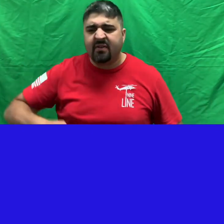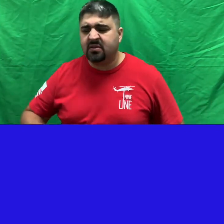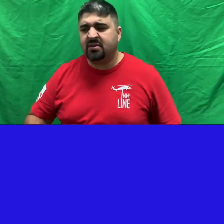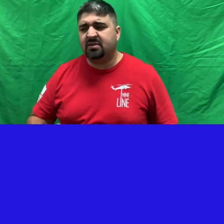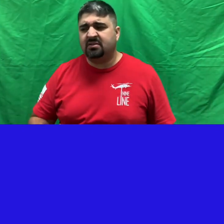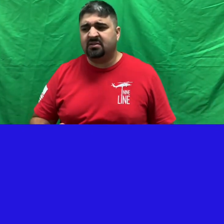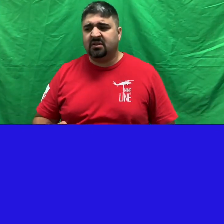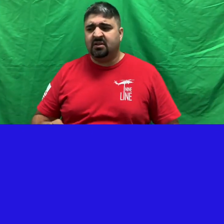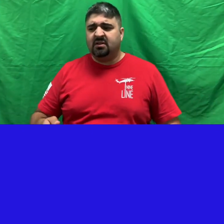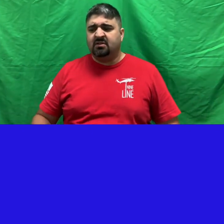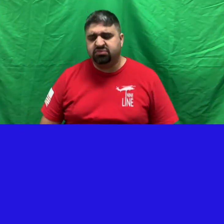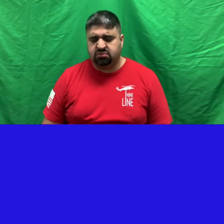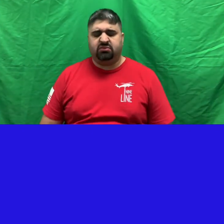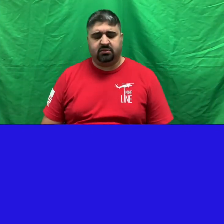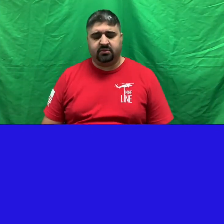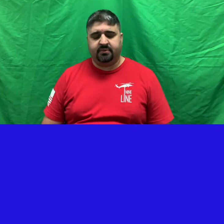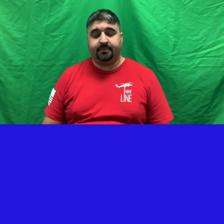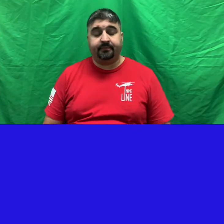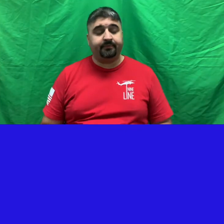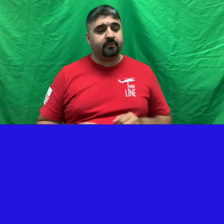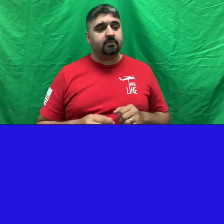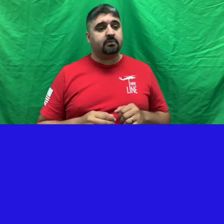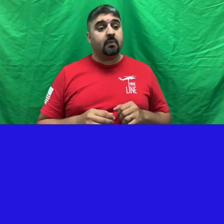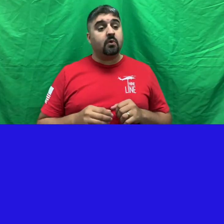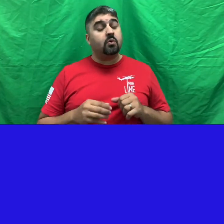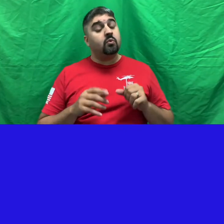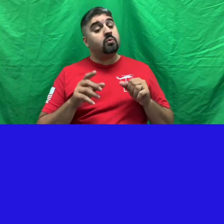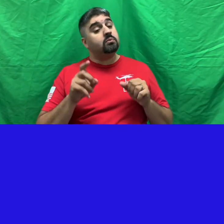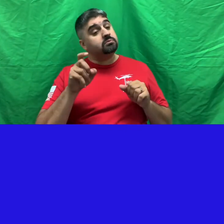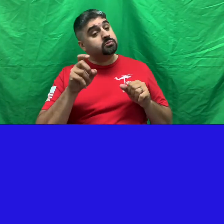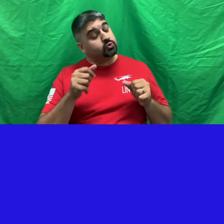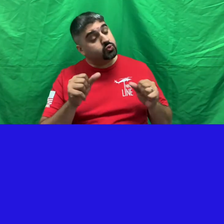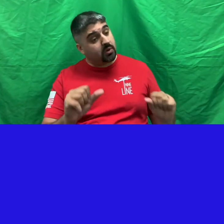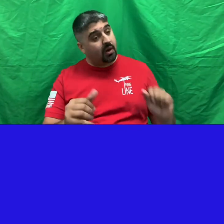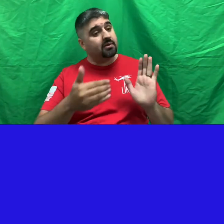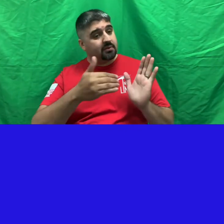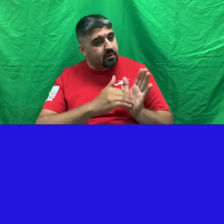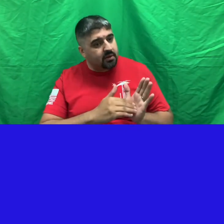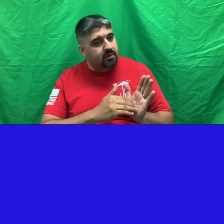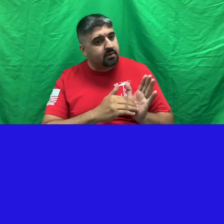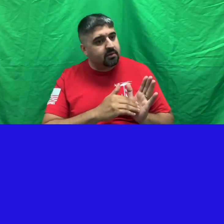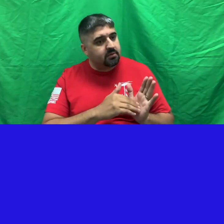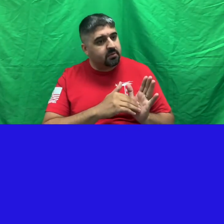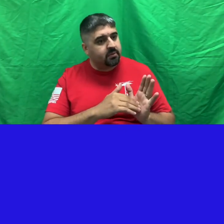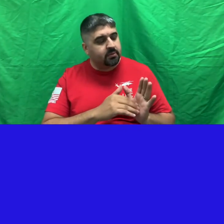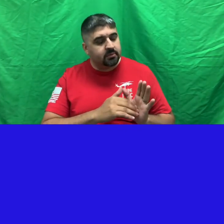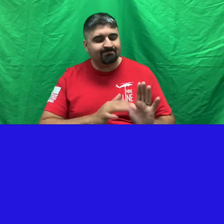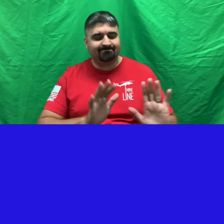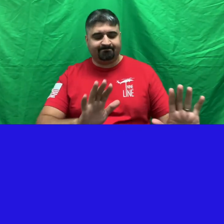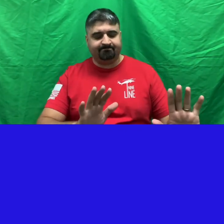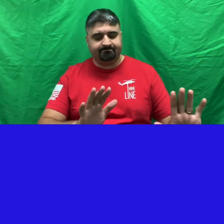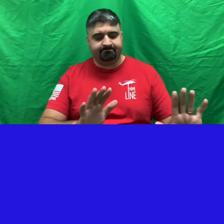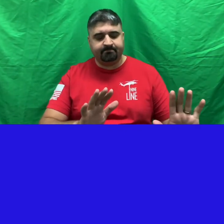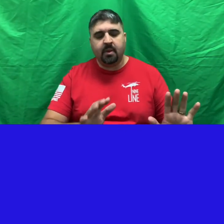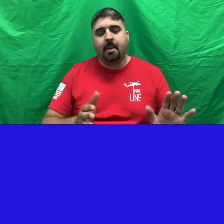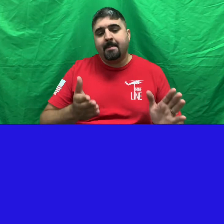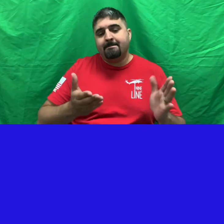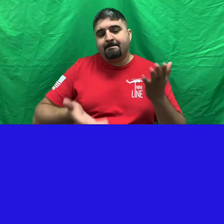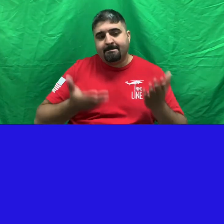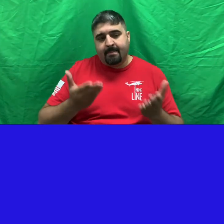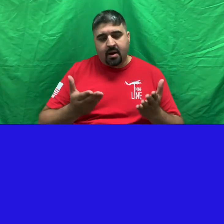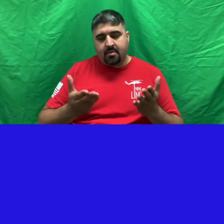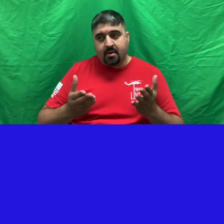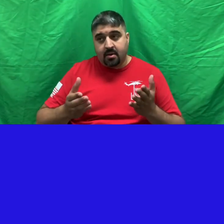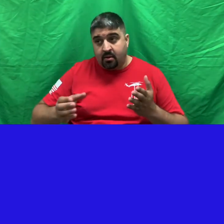ground. We have to make a third try, said Frog. Wave the kite over your